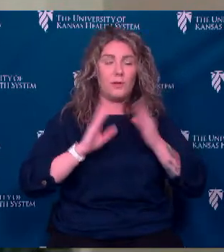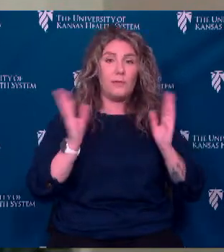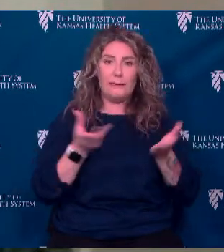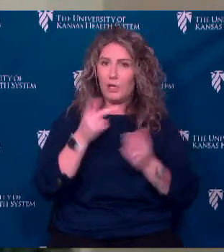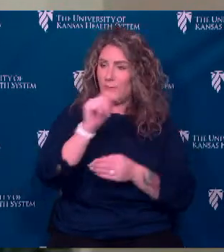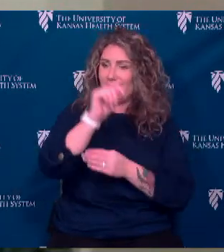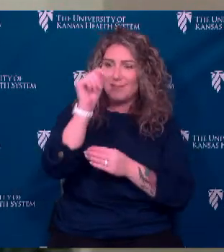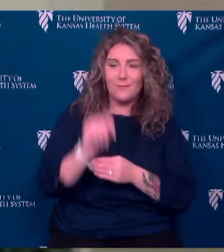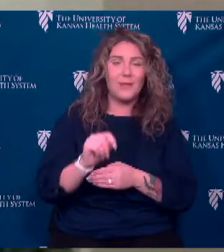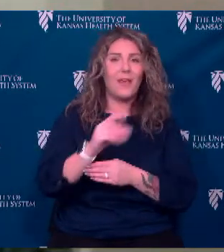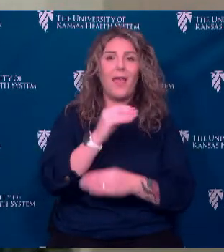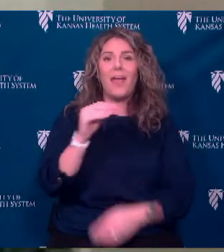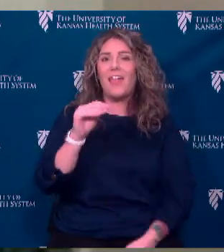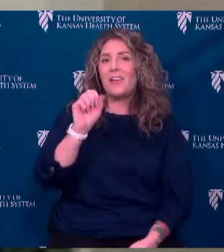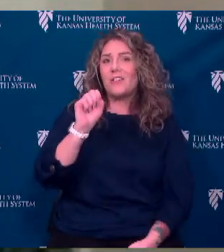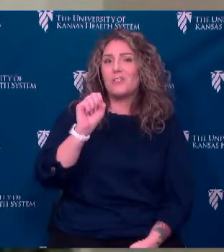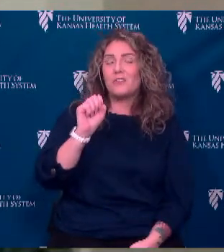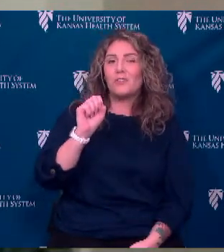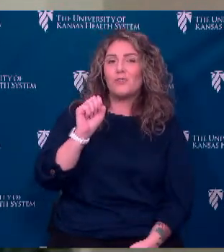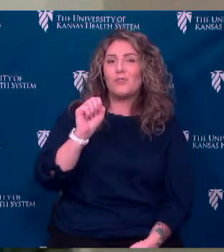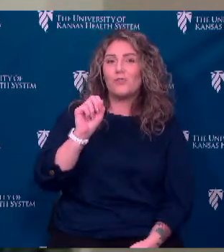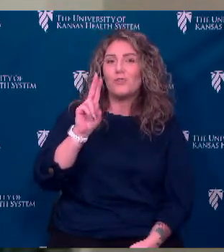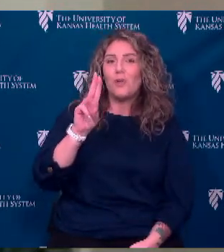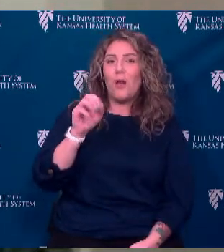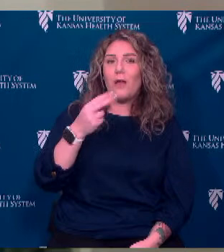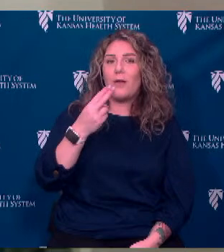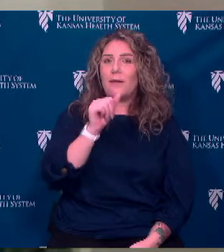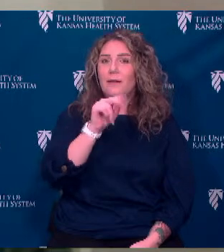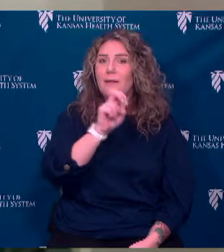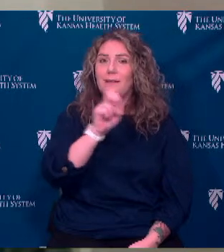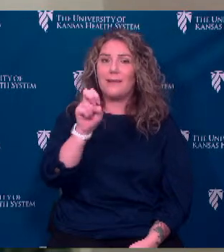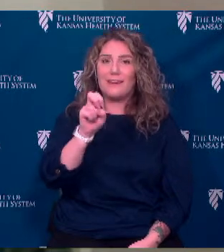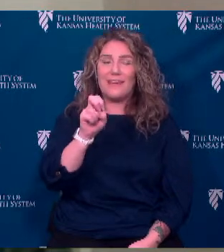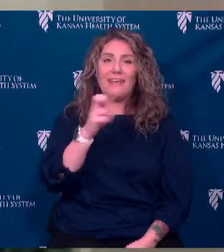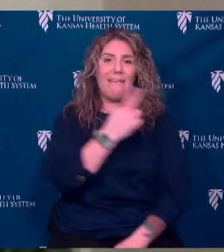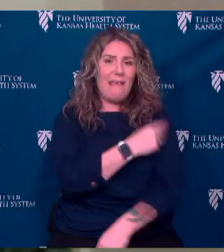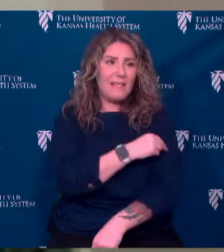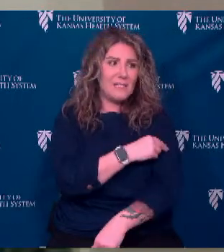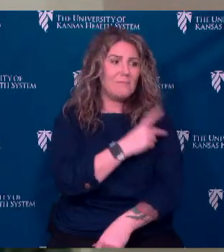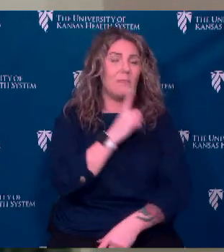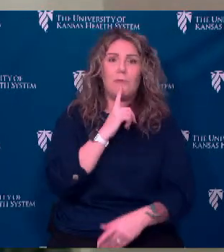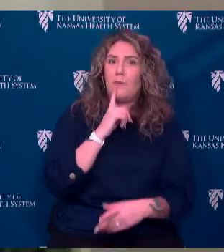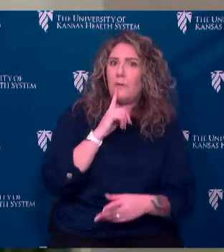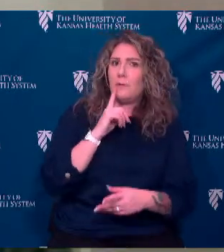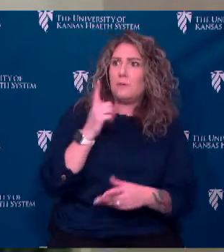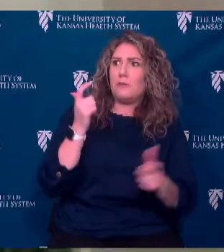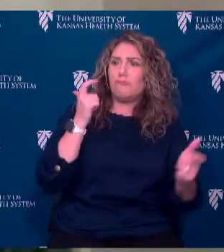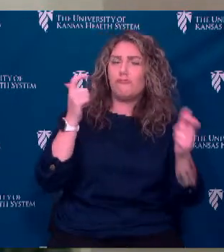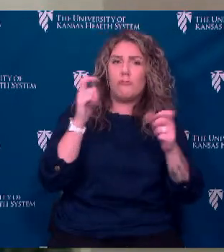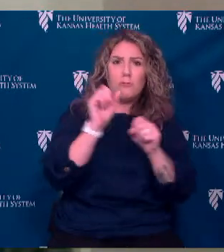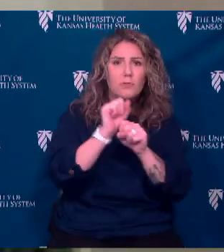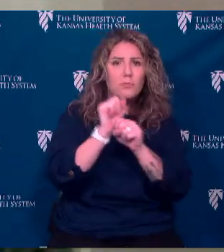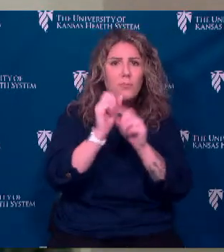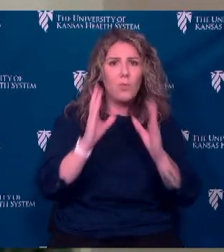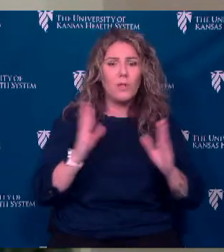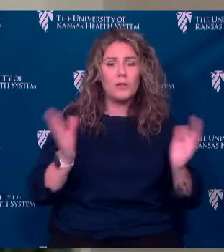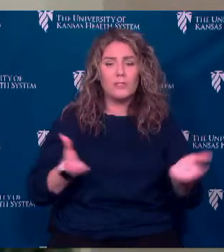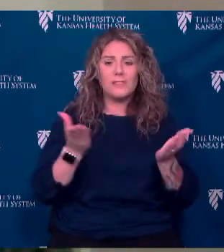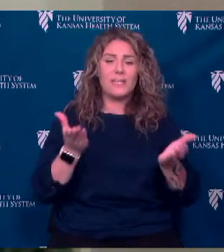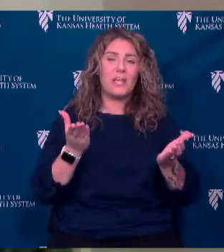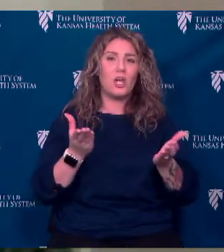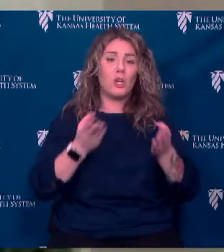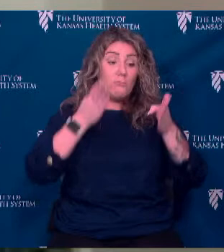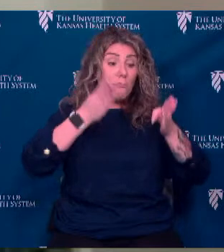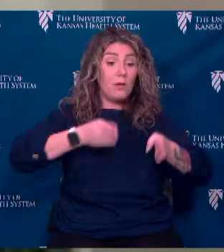Topeka and Shawnee County. The hospitals are the largest employers here in Shawnee County. The individuals that